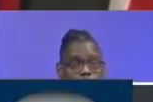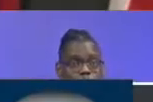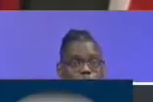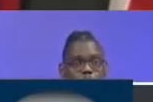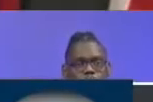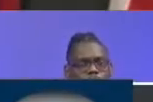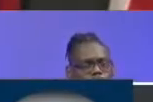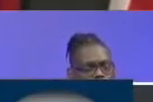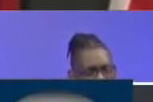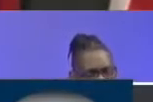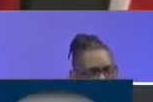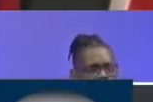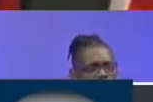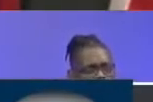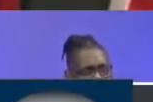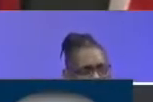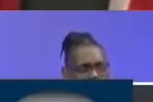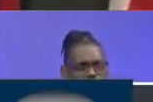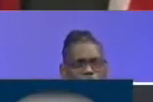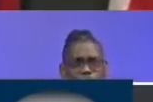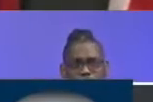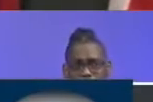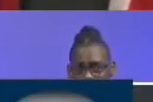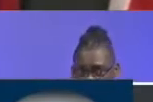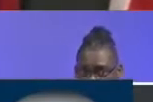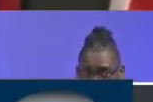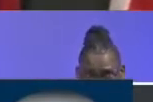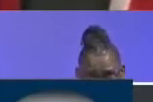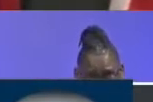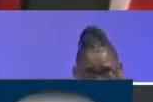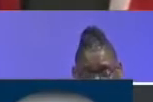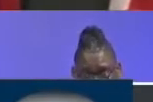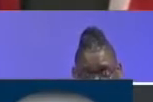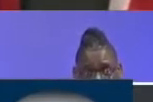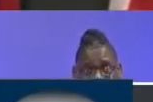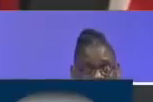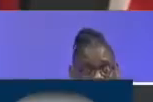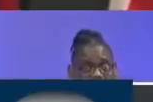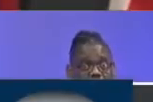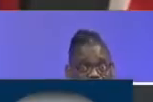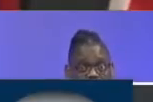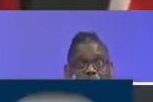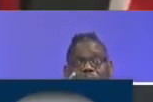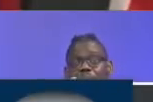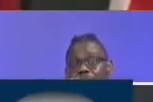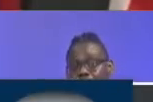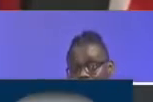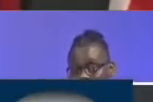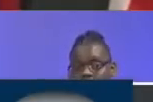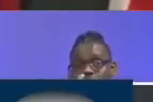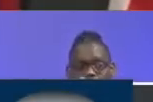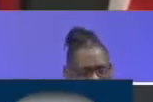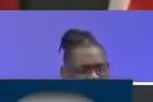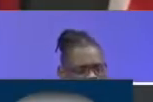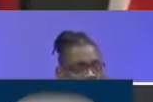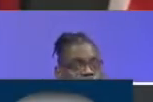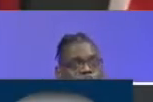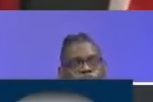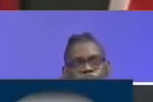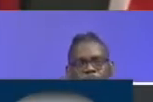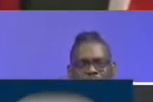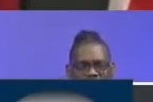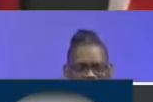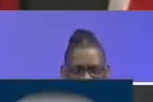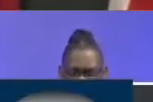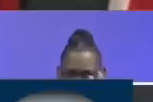Omicron virus, it was identified as originating in Southern Africa and was present in some African countries. It is